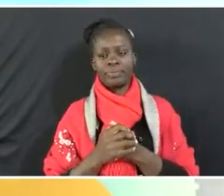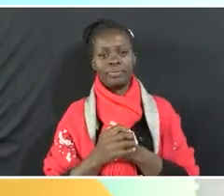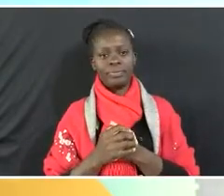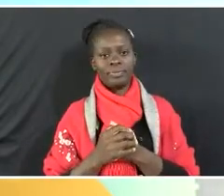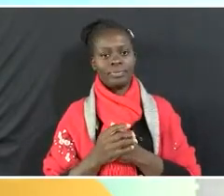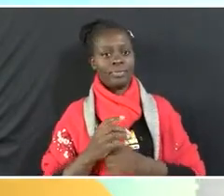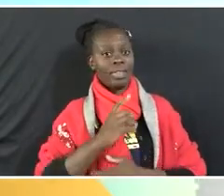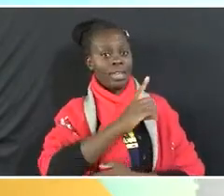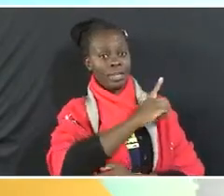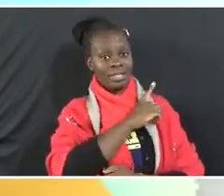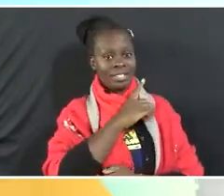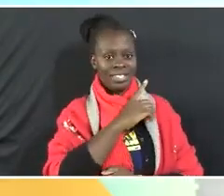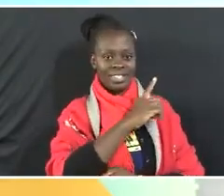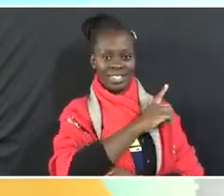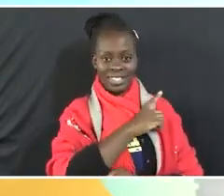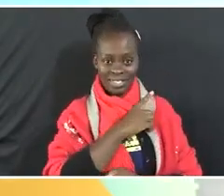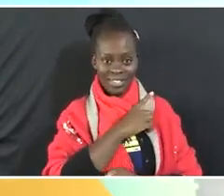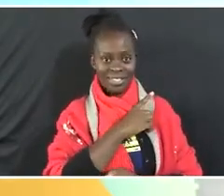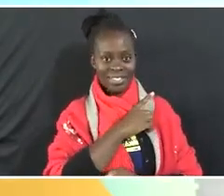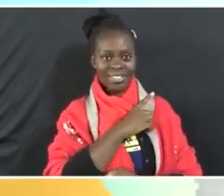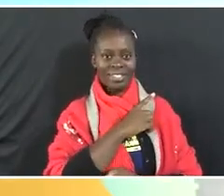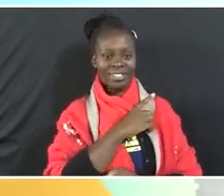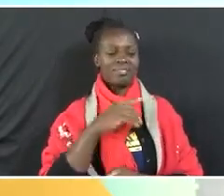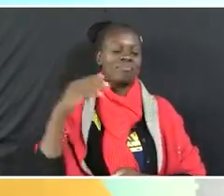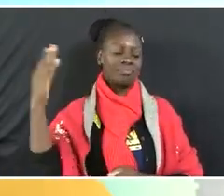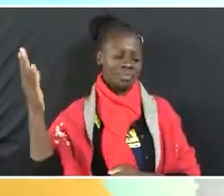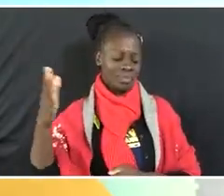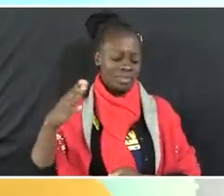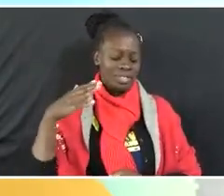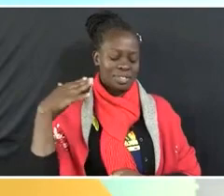deaconesses, and they've been like that for long. Too long.